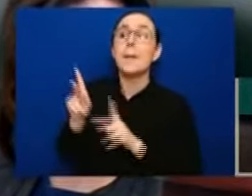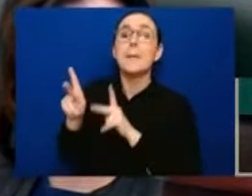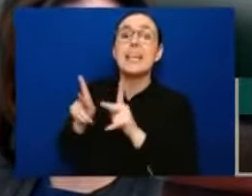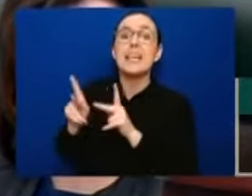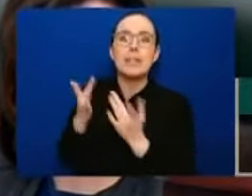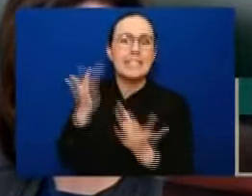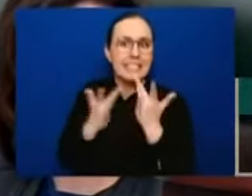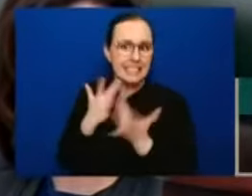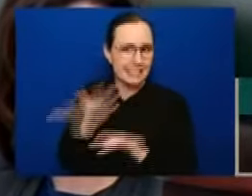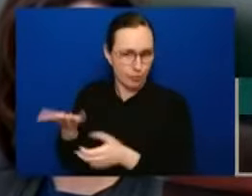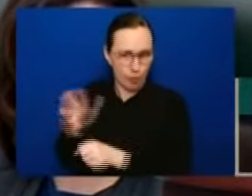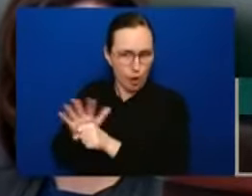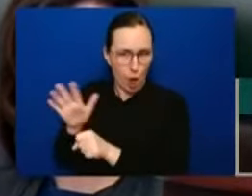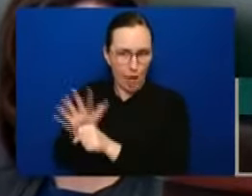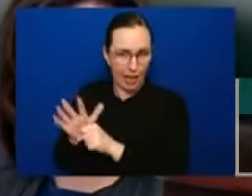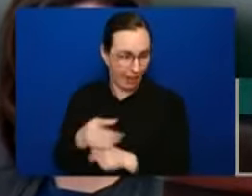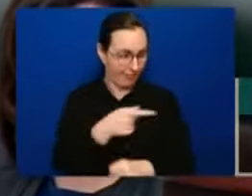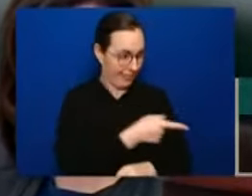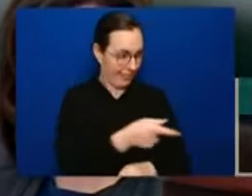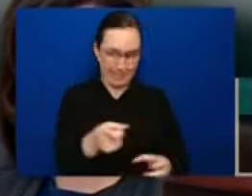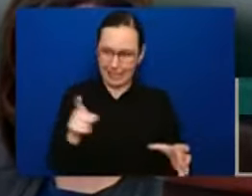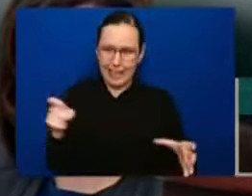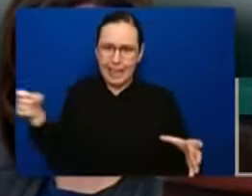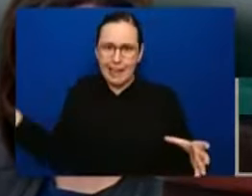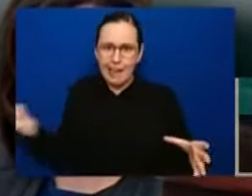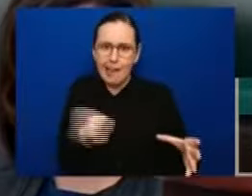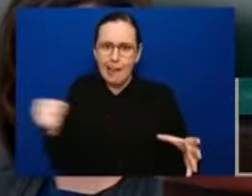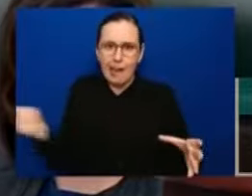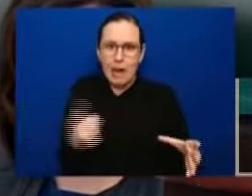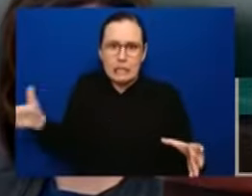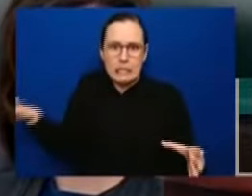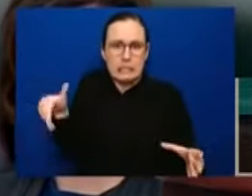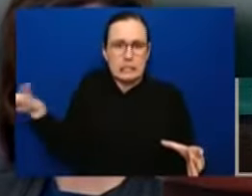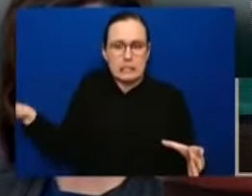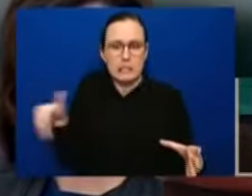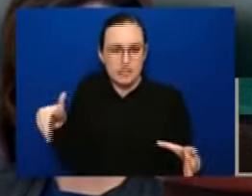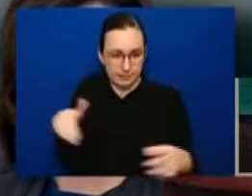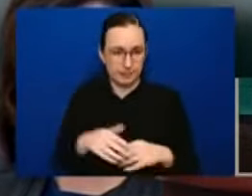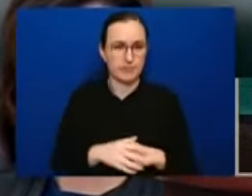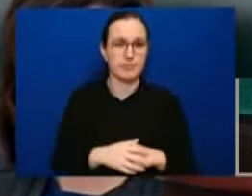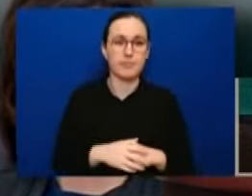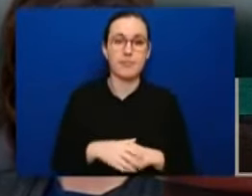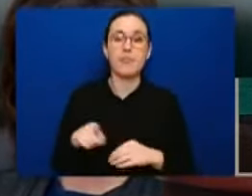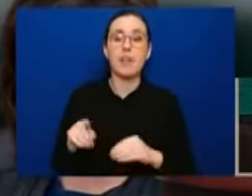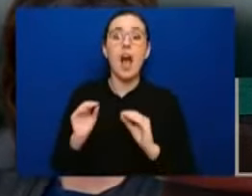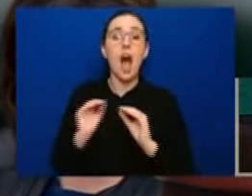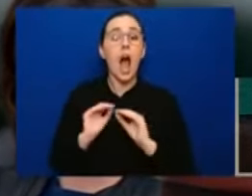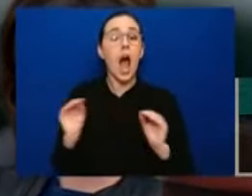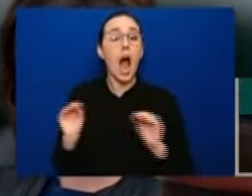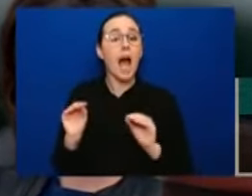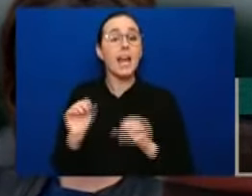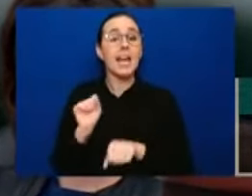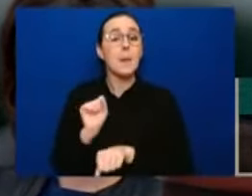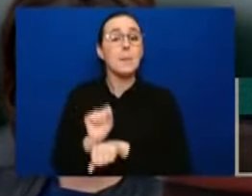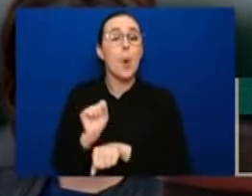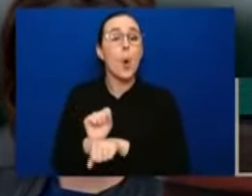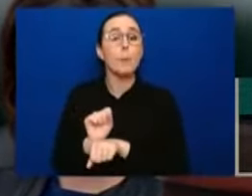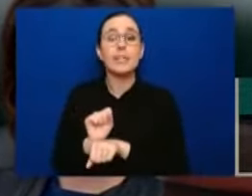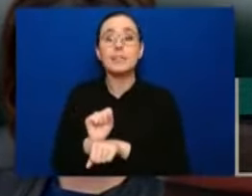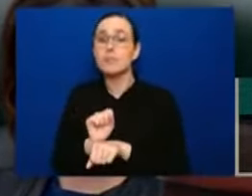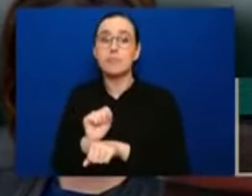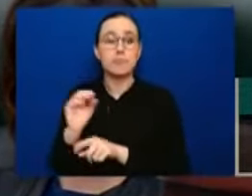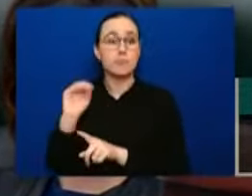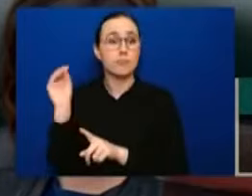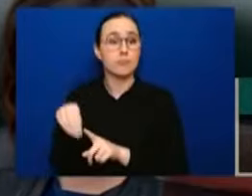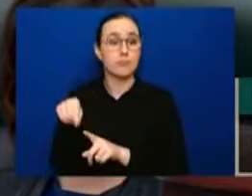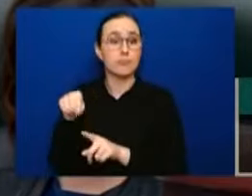of over 7%, we could experience a labour shortage, but this is indeed the situation we find ourselves in, and our